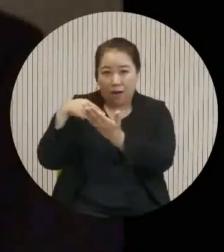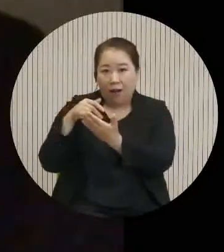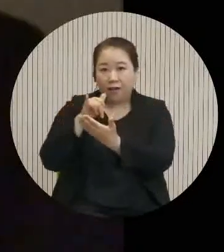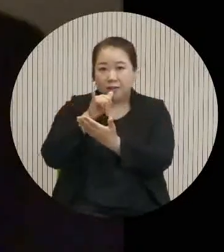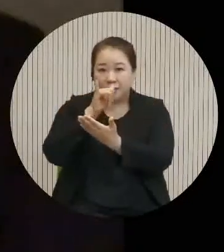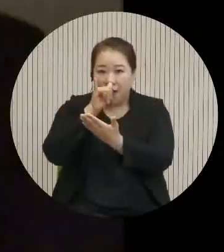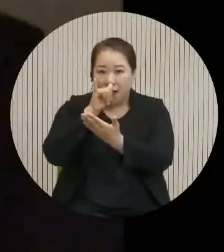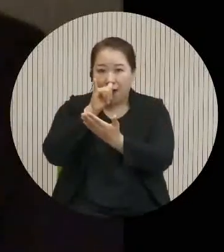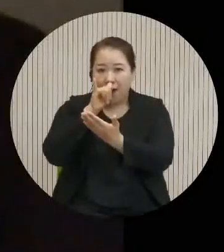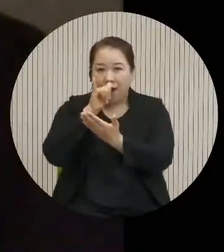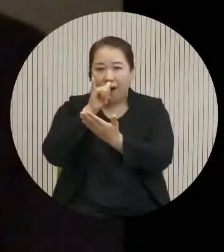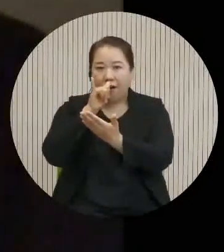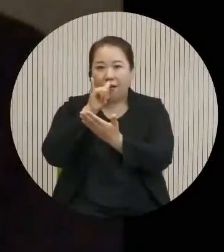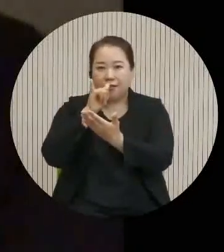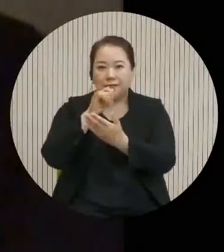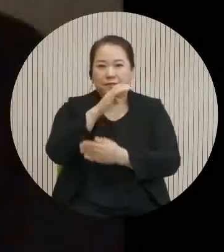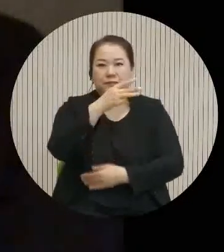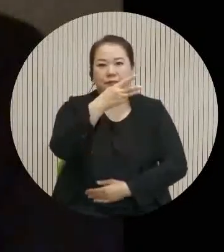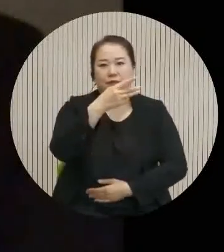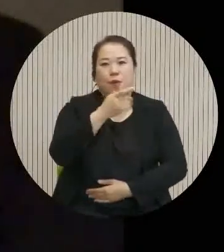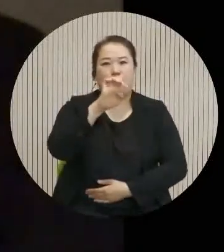better they did on TOEFL.